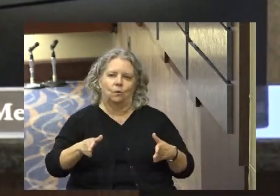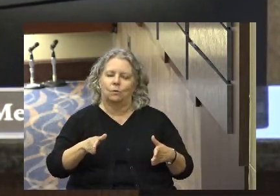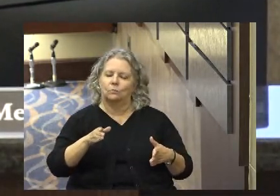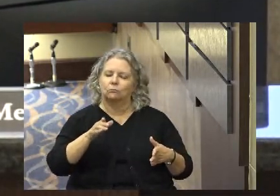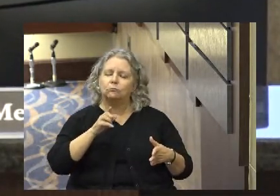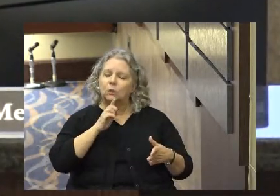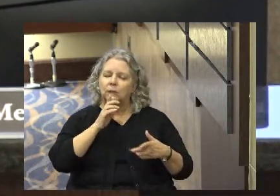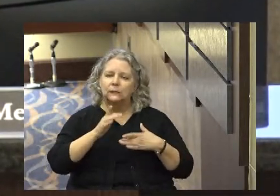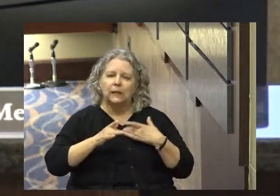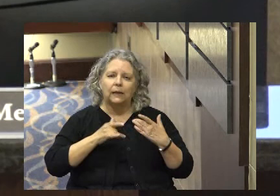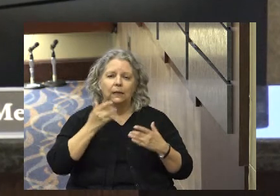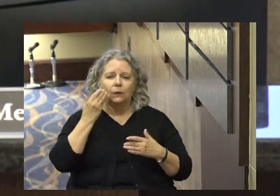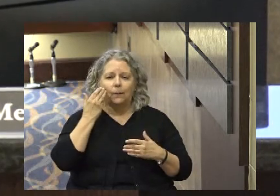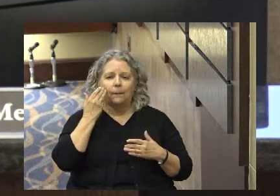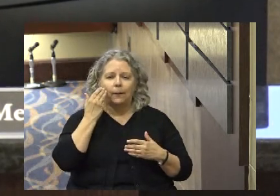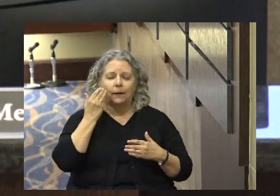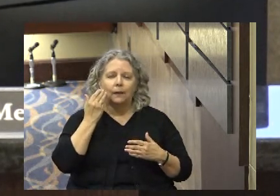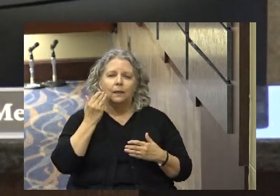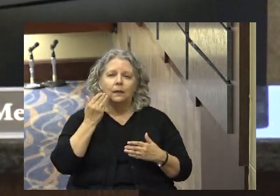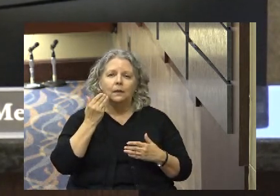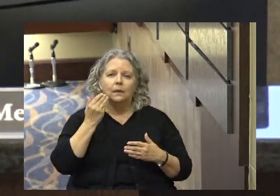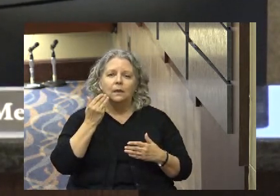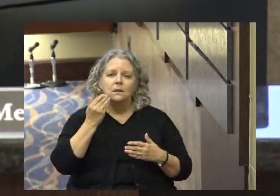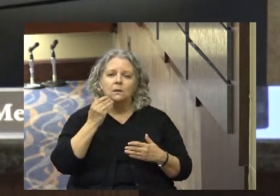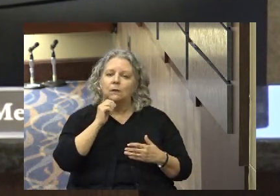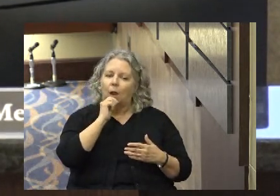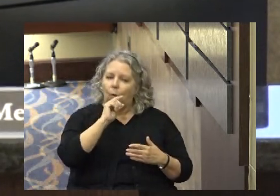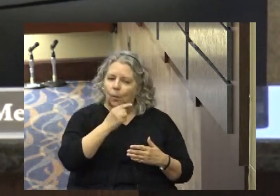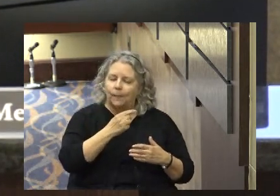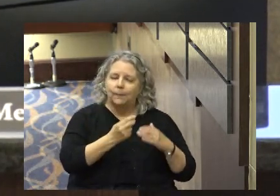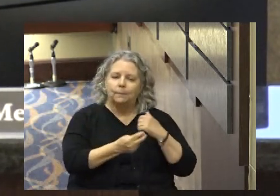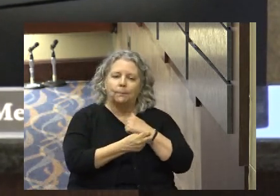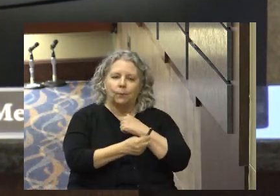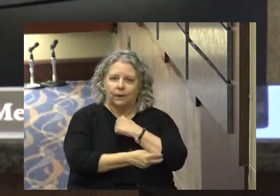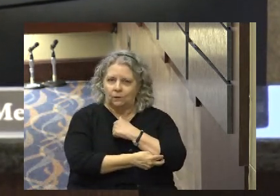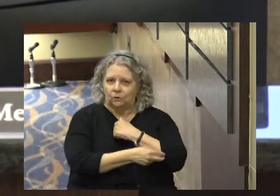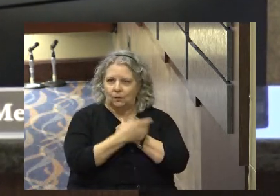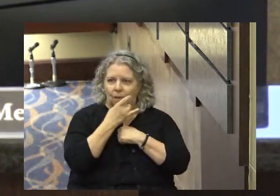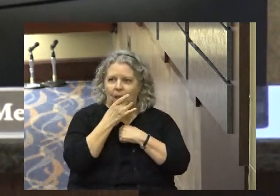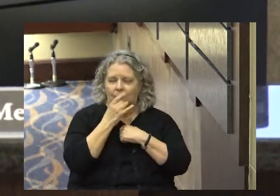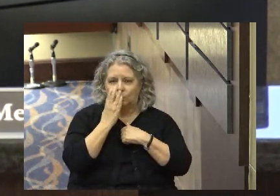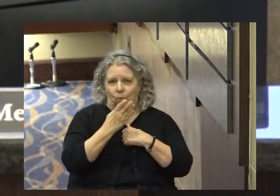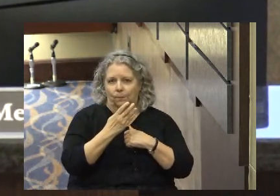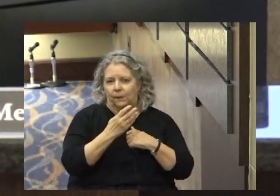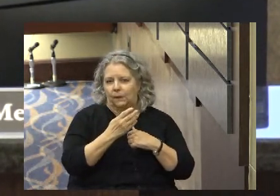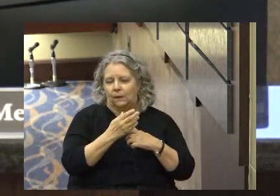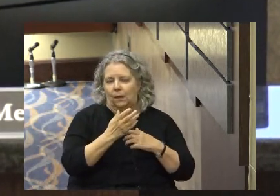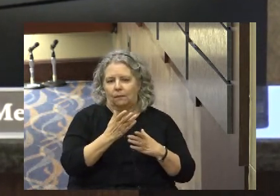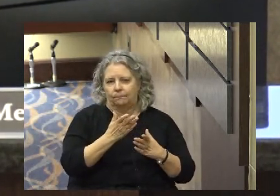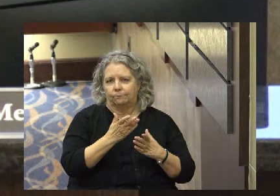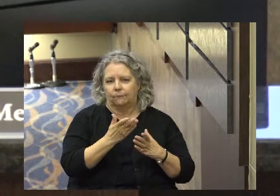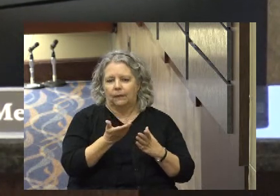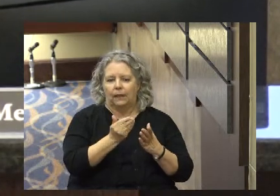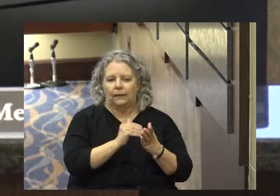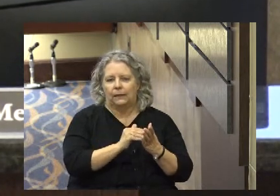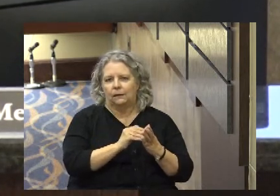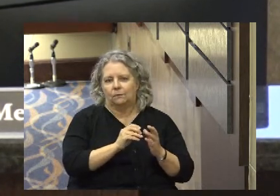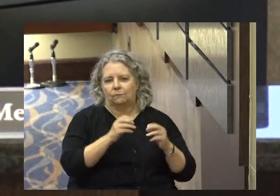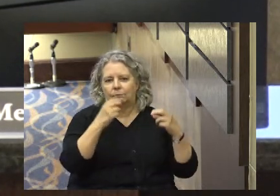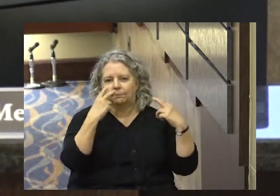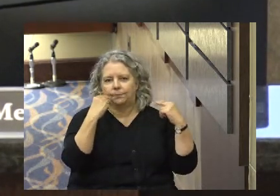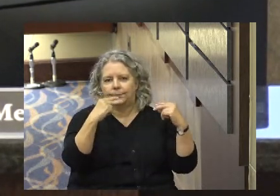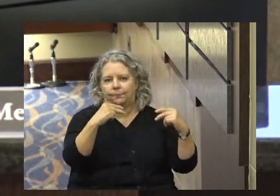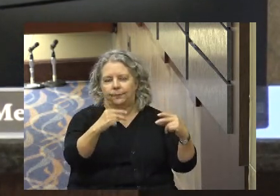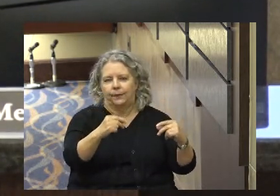knowing that there's not only going to be the bridge lights restored, but the connectivity that's going to be able to come from the beautiful lighting on the underpasses is just